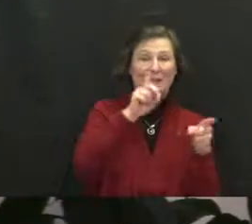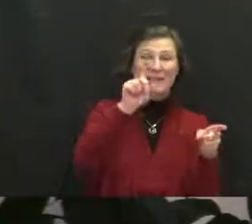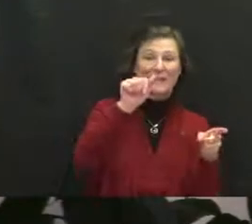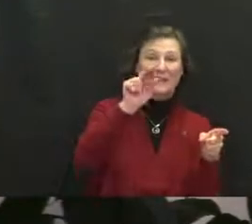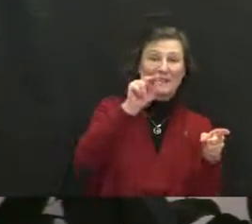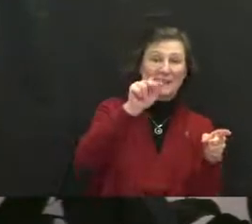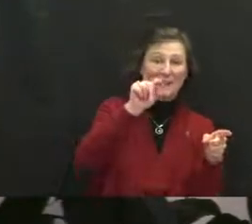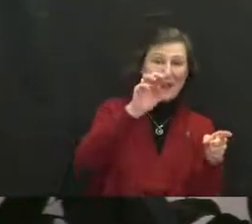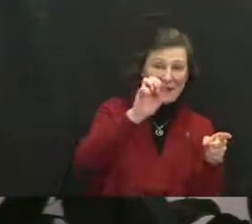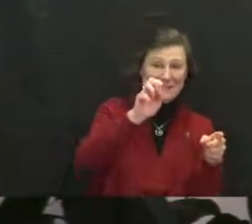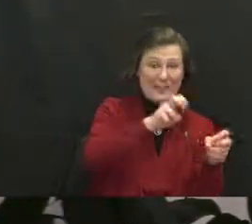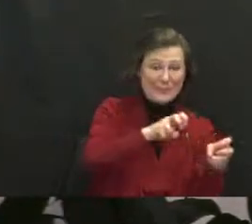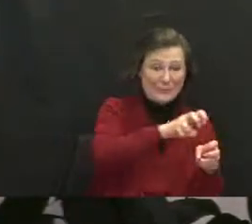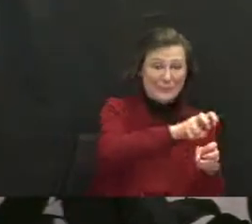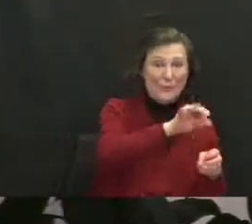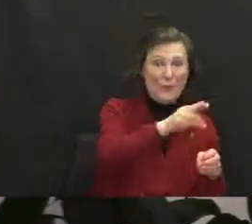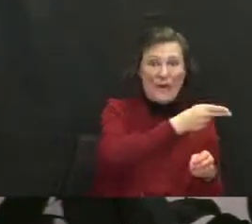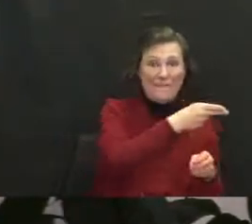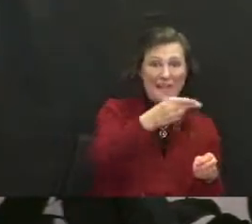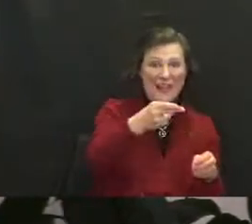by comparison.